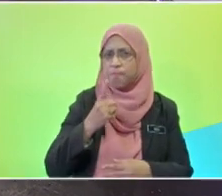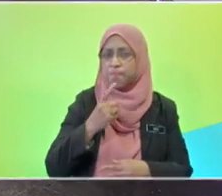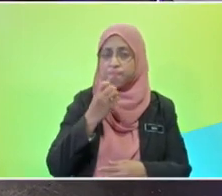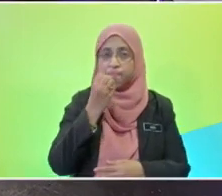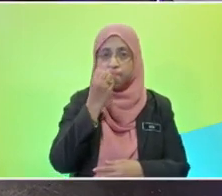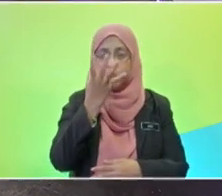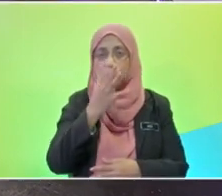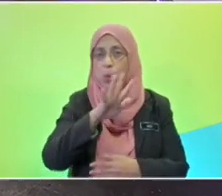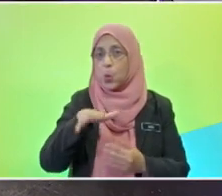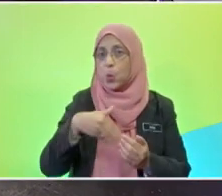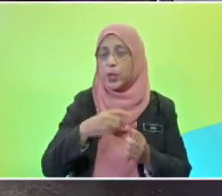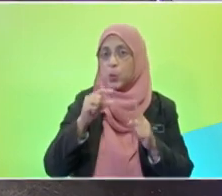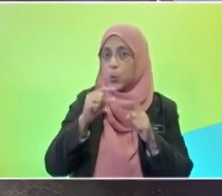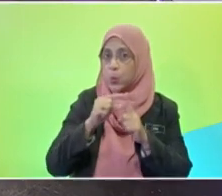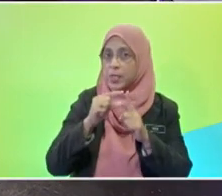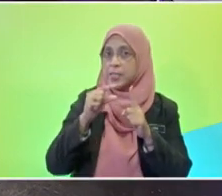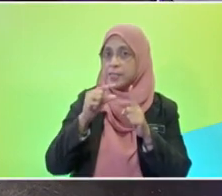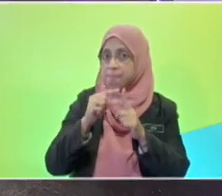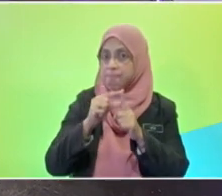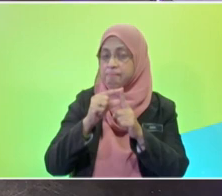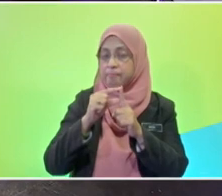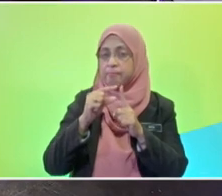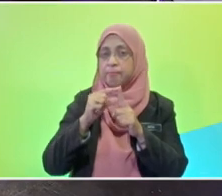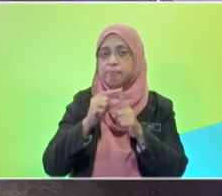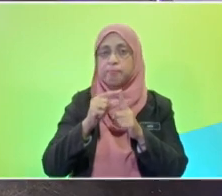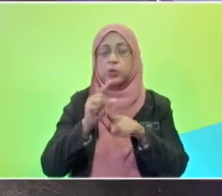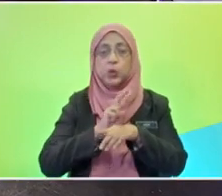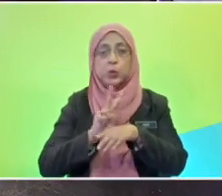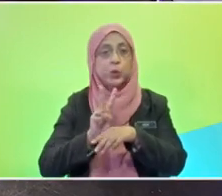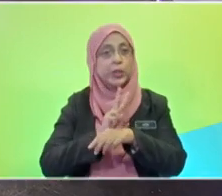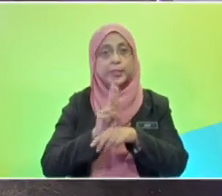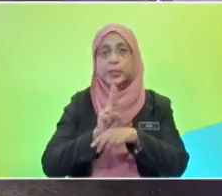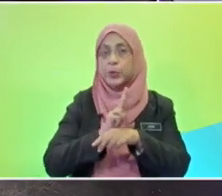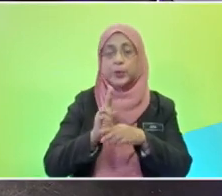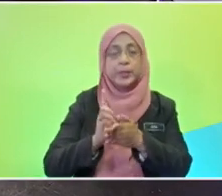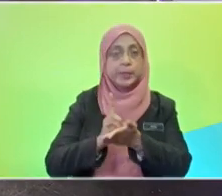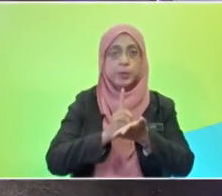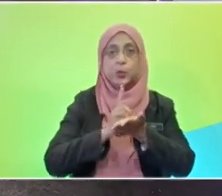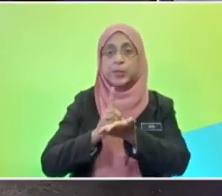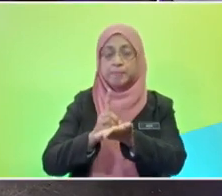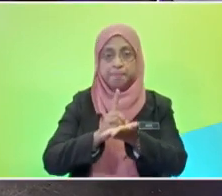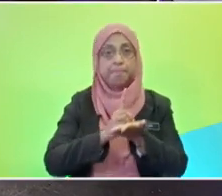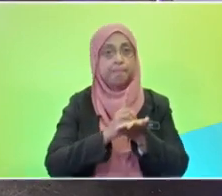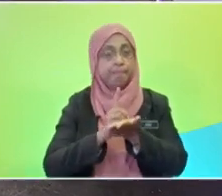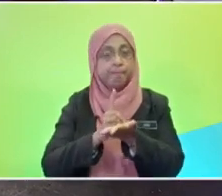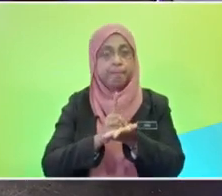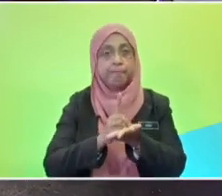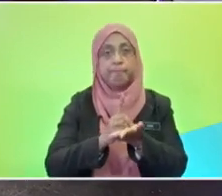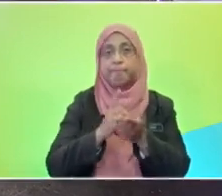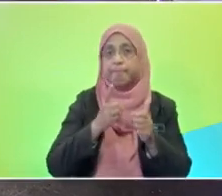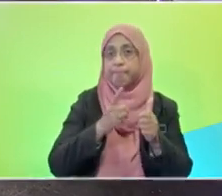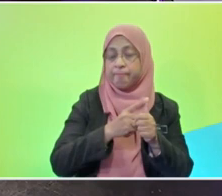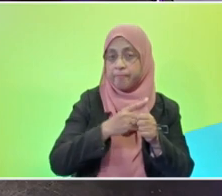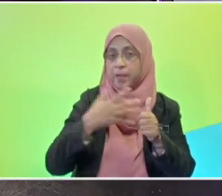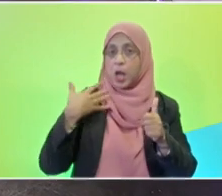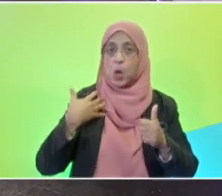you all the words that we always hear during Deepavali season, okay? Okay. Let's start with the